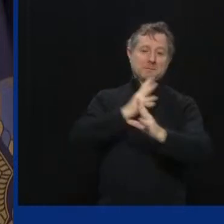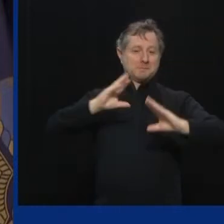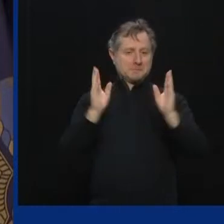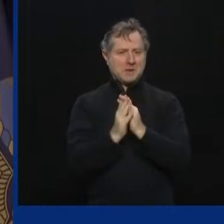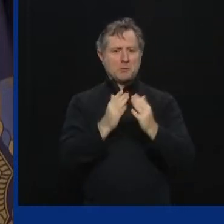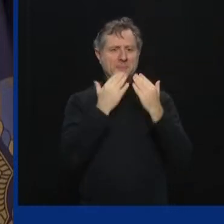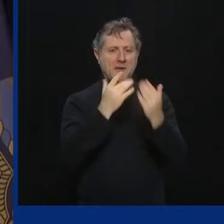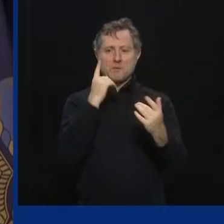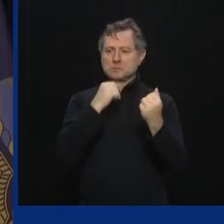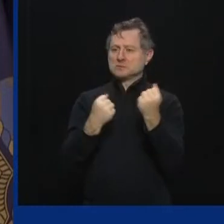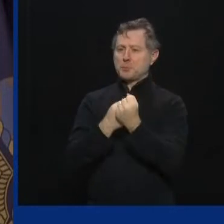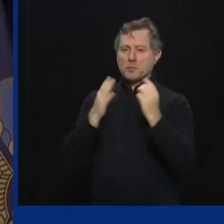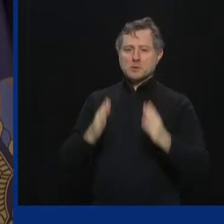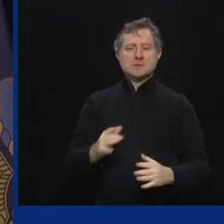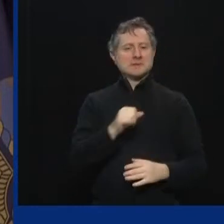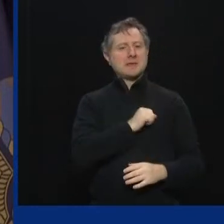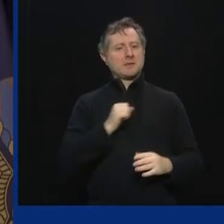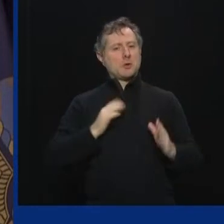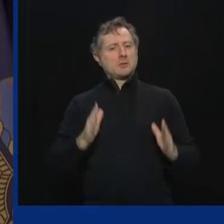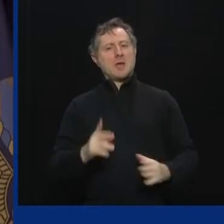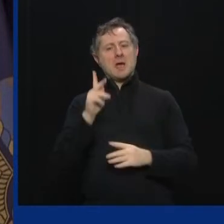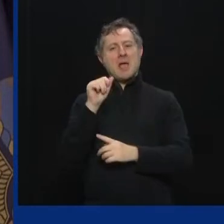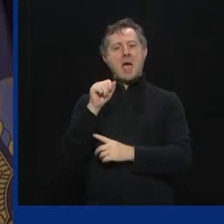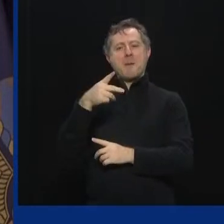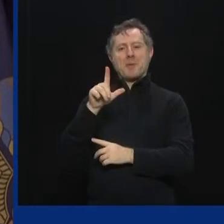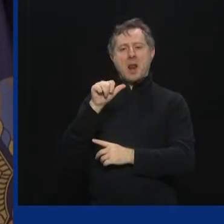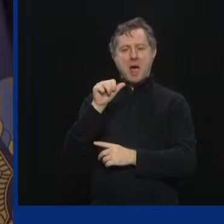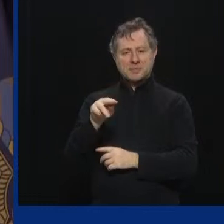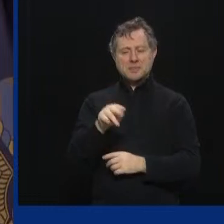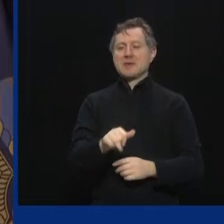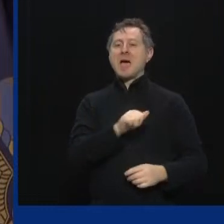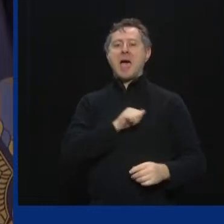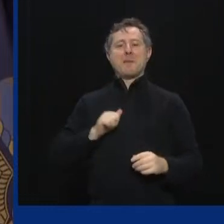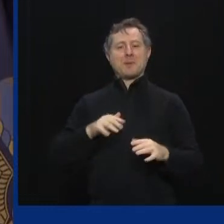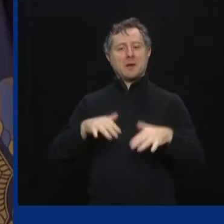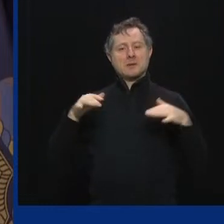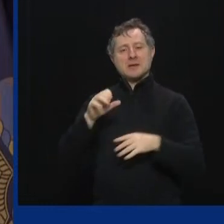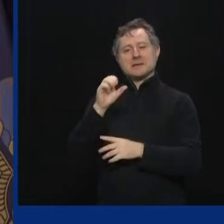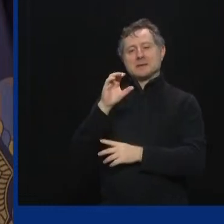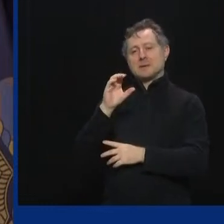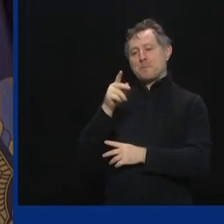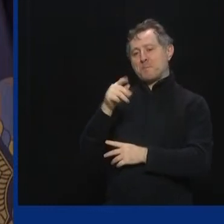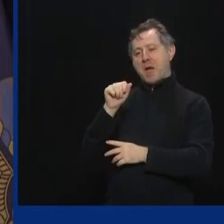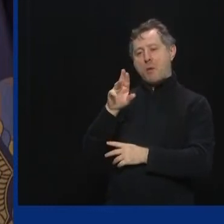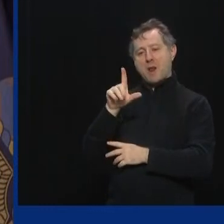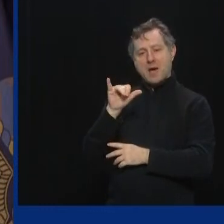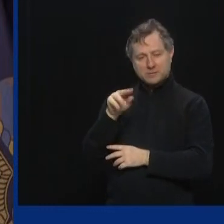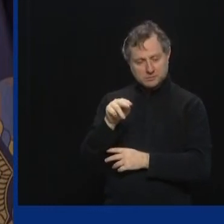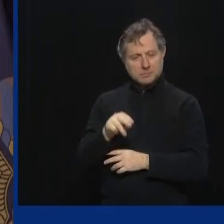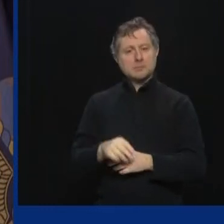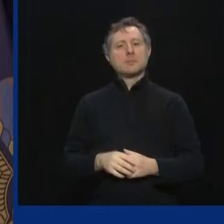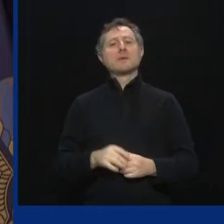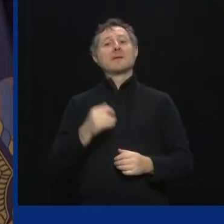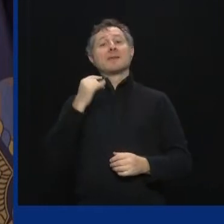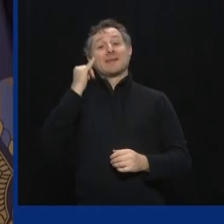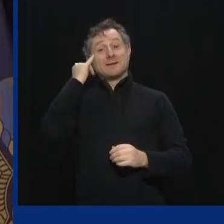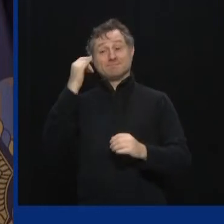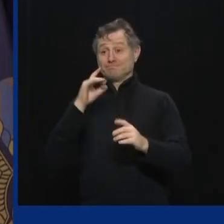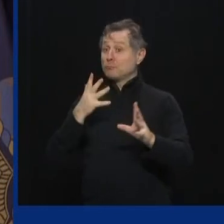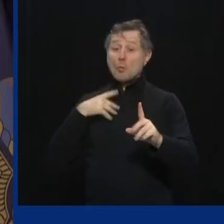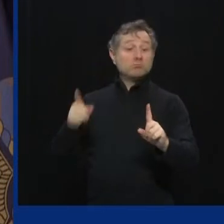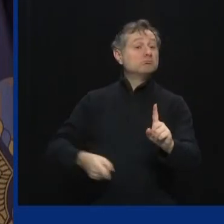Senator Anna Kaplan and Assemblymember Amy Paulin. And the whole idea of the open meetings law is to increase transparency